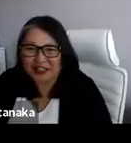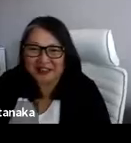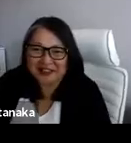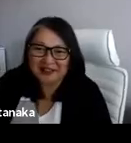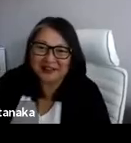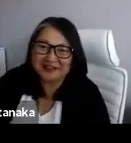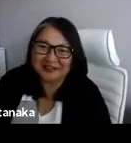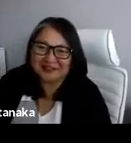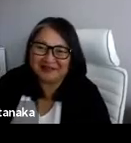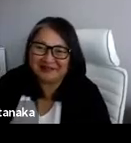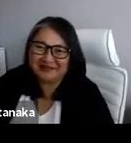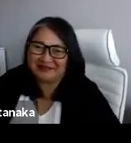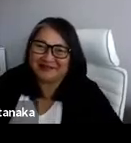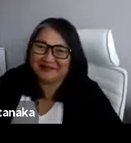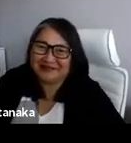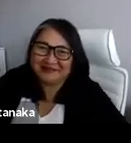day of classes.